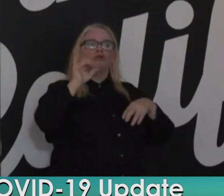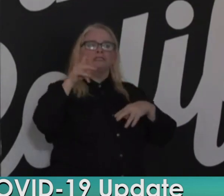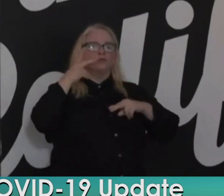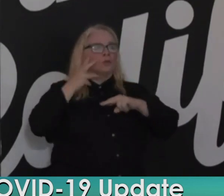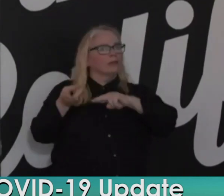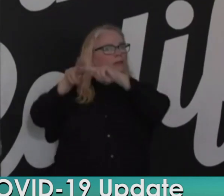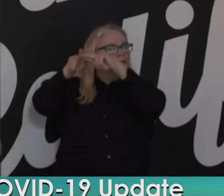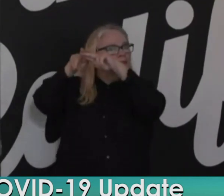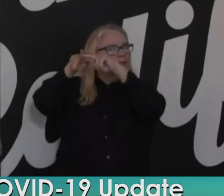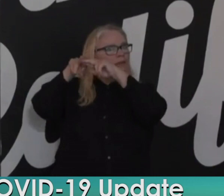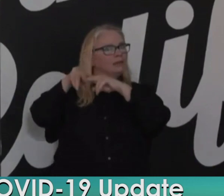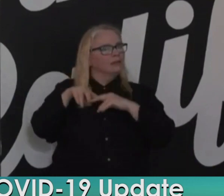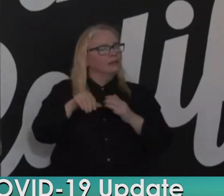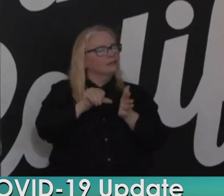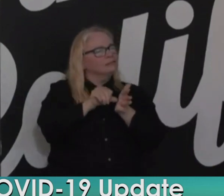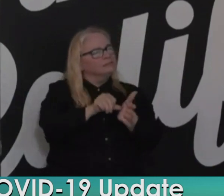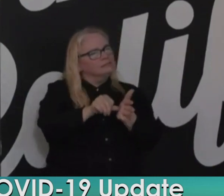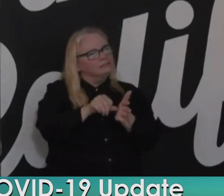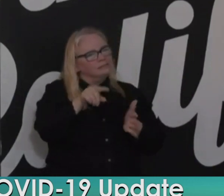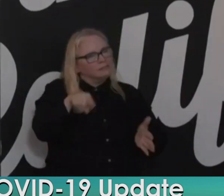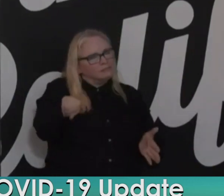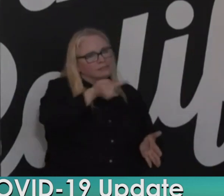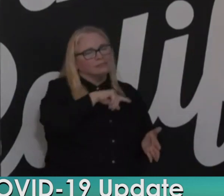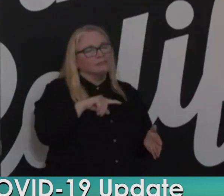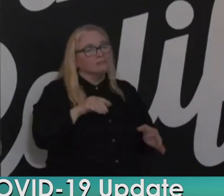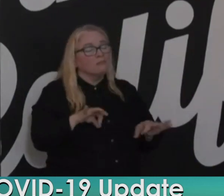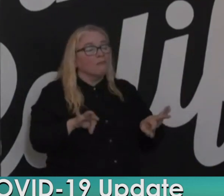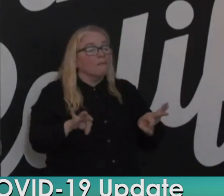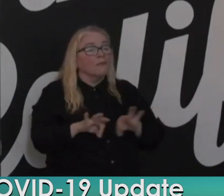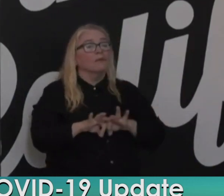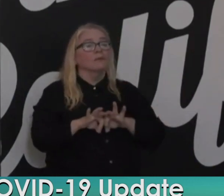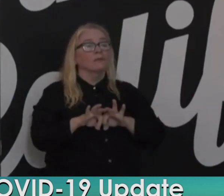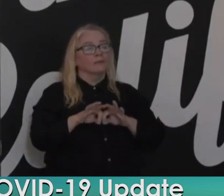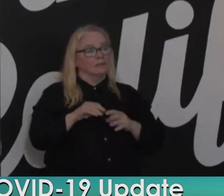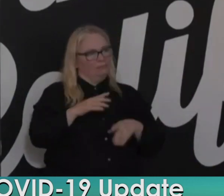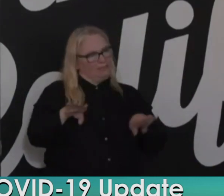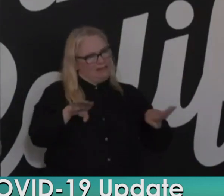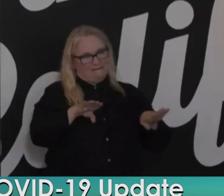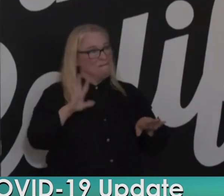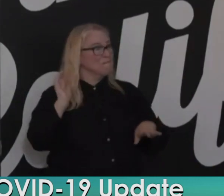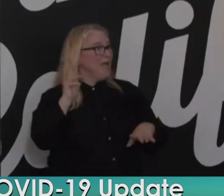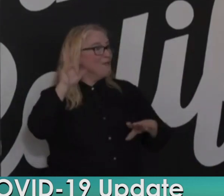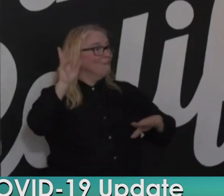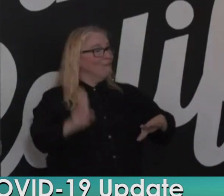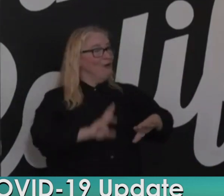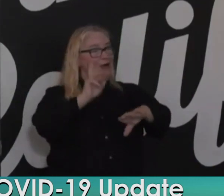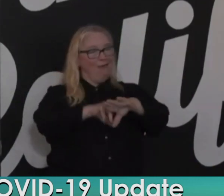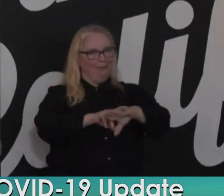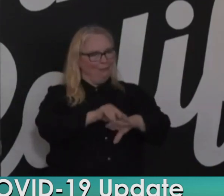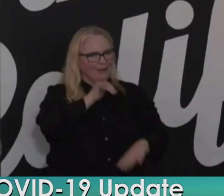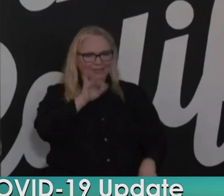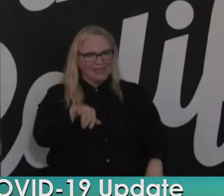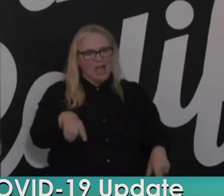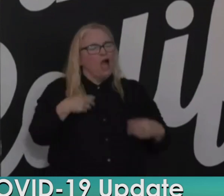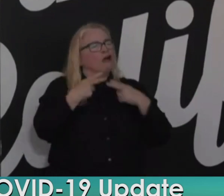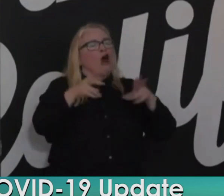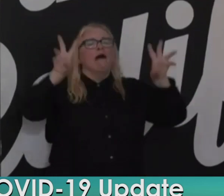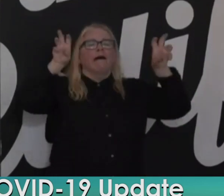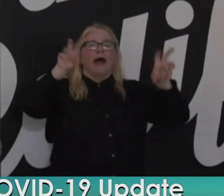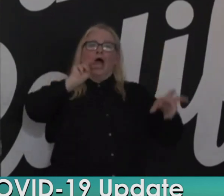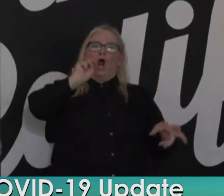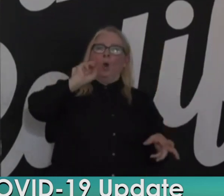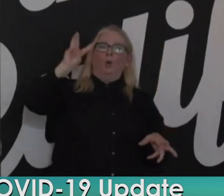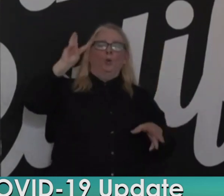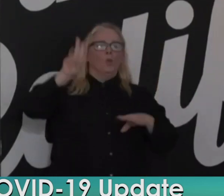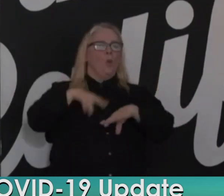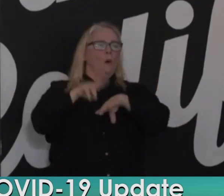more that we're not going back to normal. It's back to a new normal with adaptations and modifications until we get